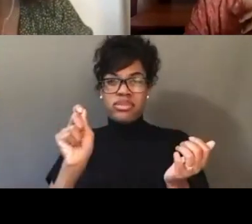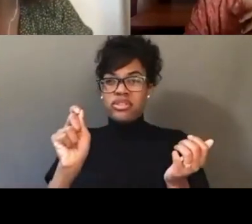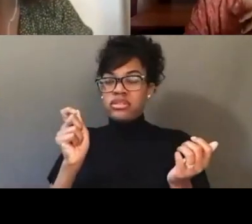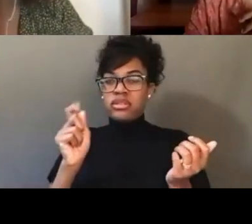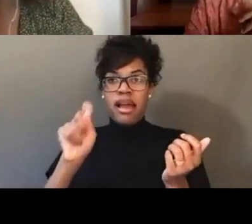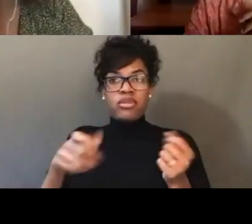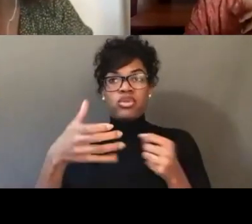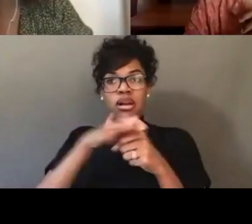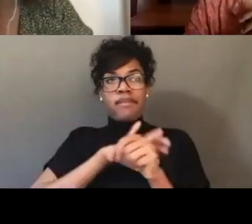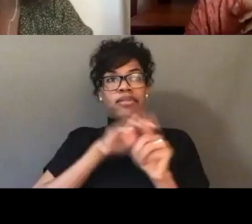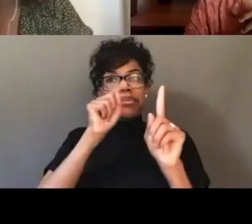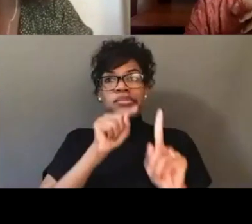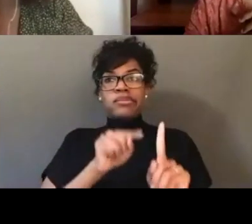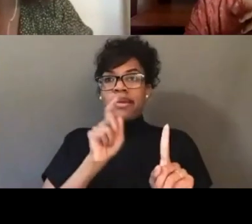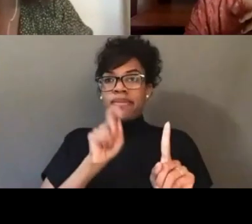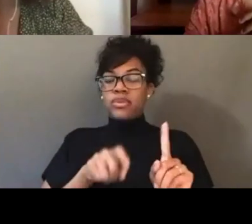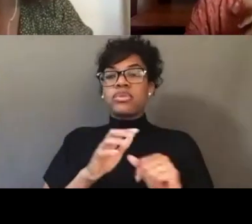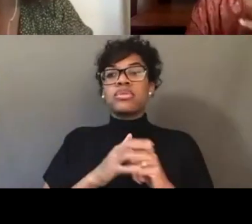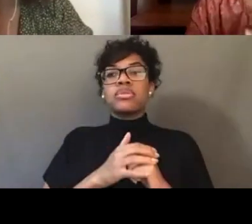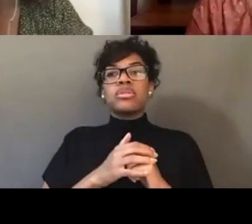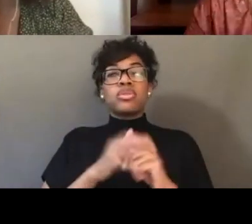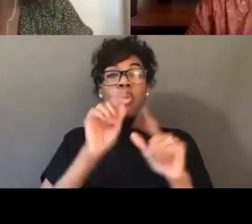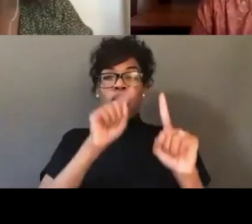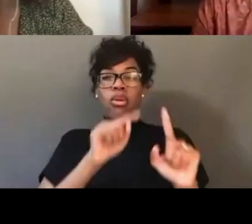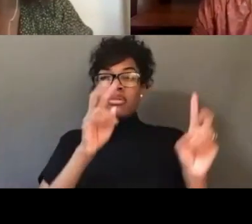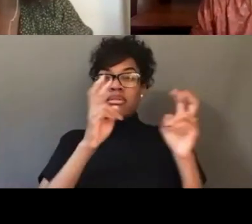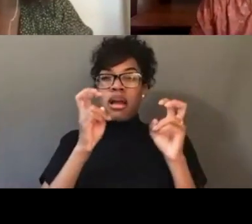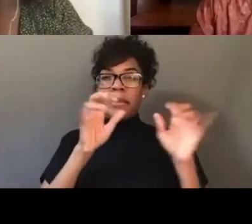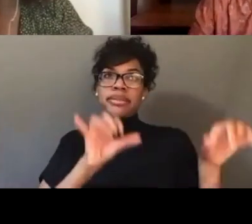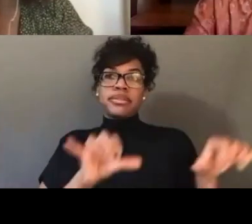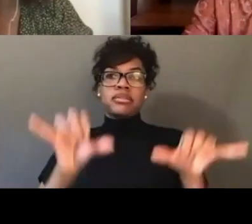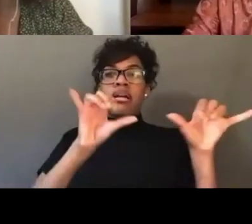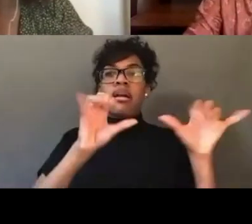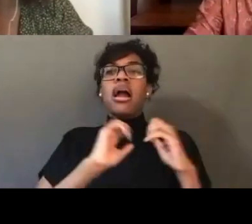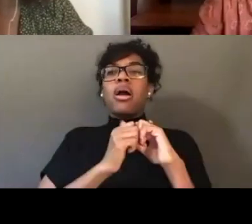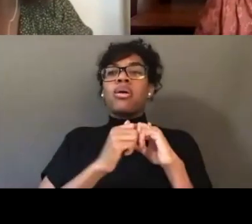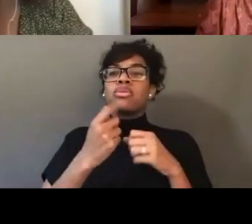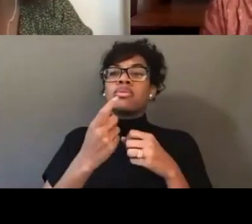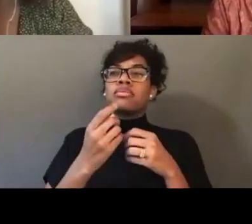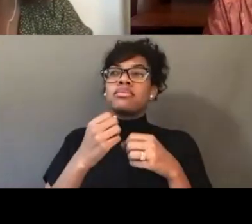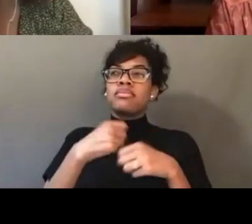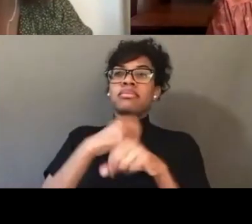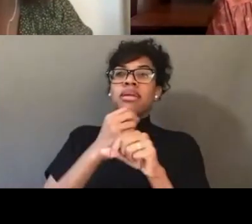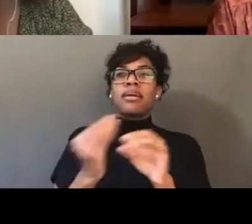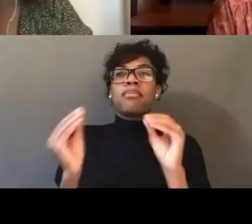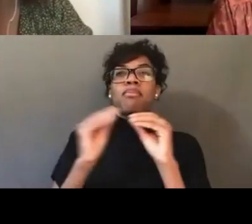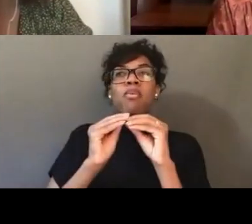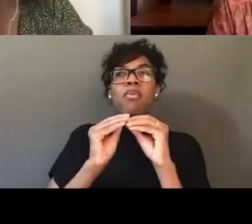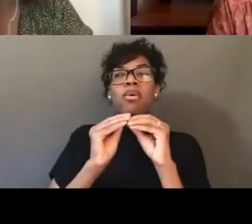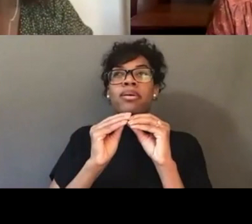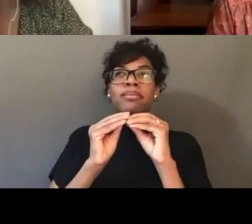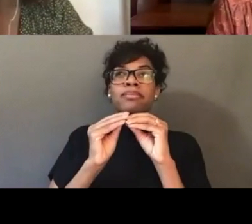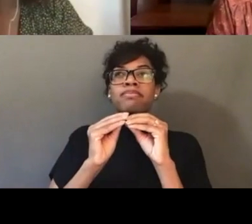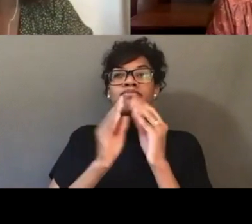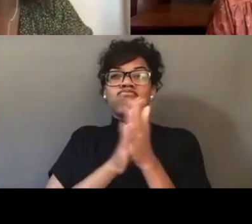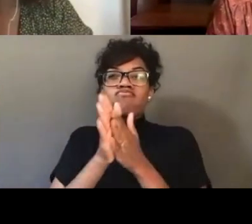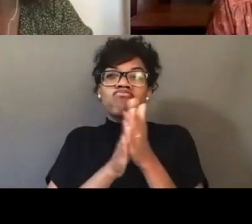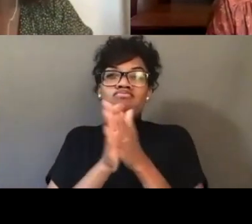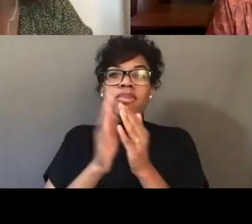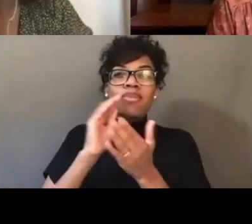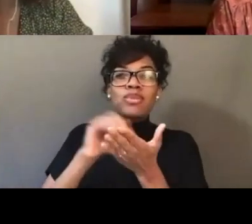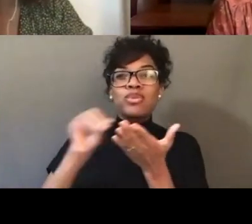tangible for our students than to bring in anti-racist teaching? I mean, it frankly, if you ask me, it gets to the point